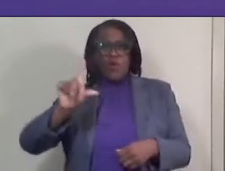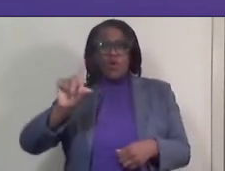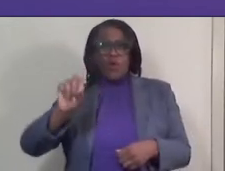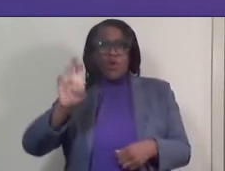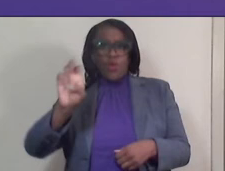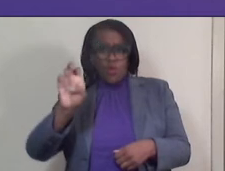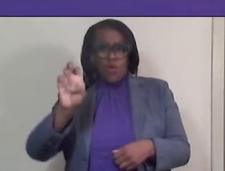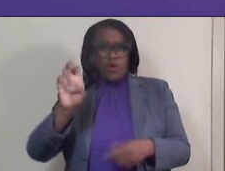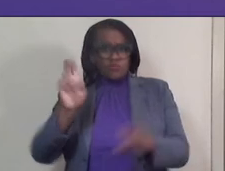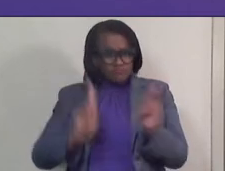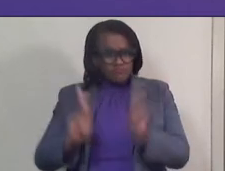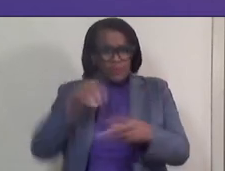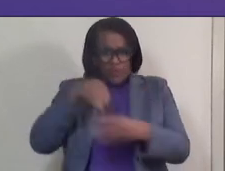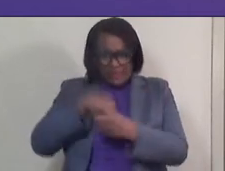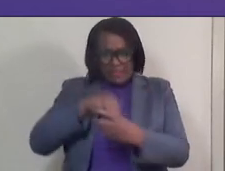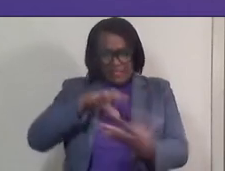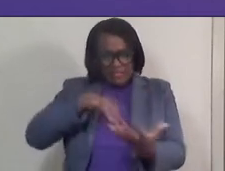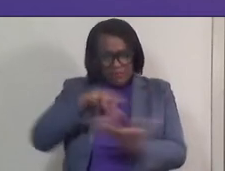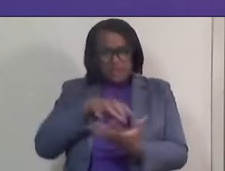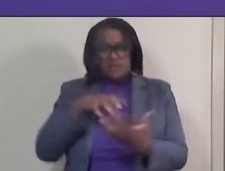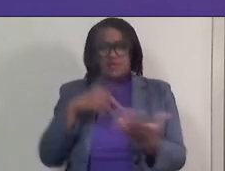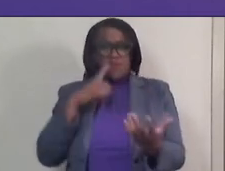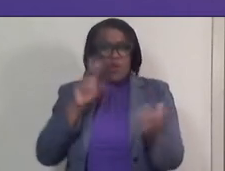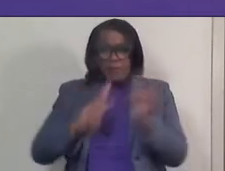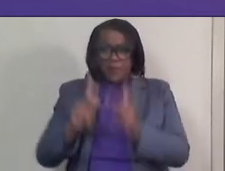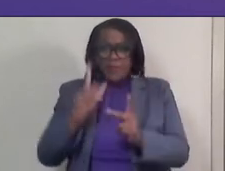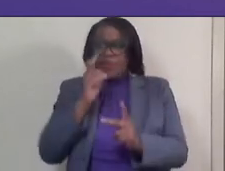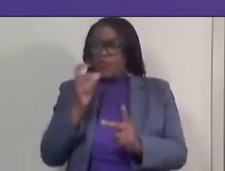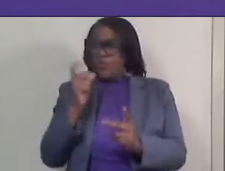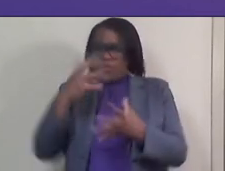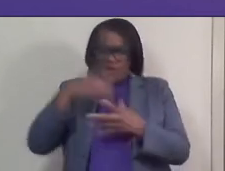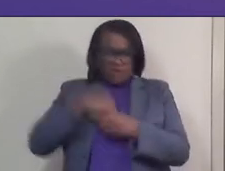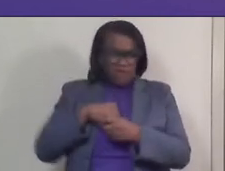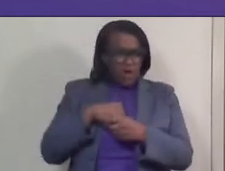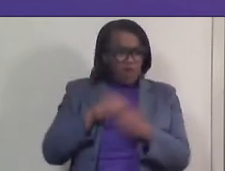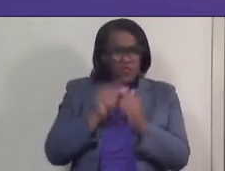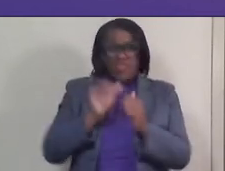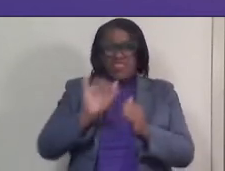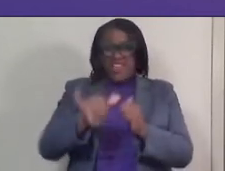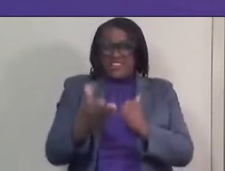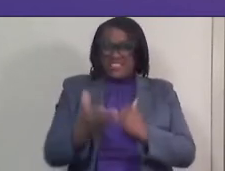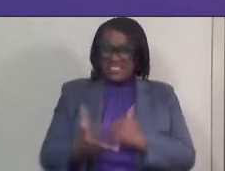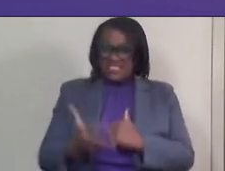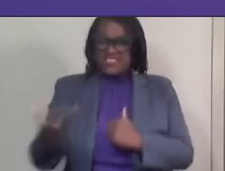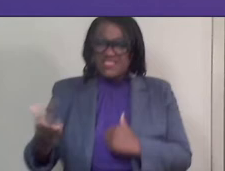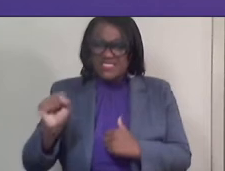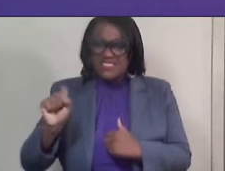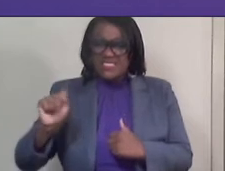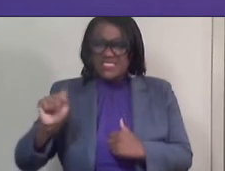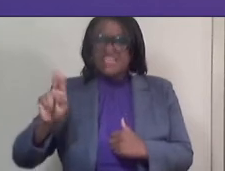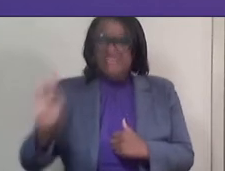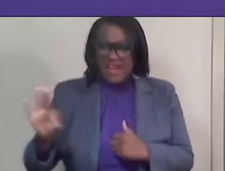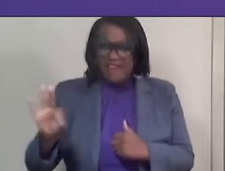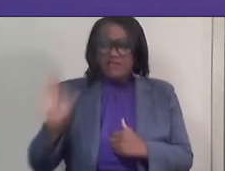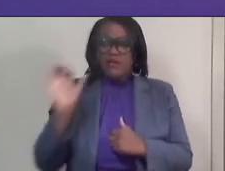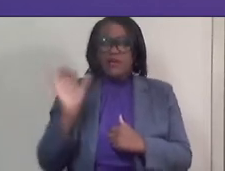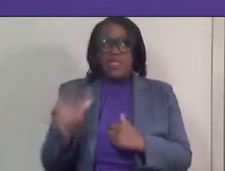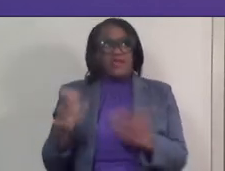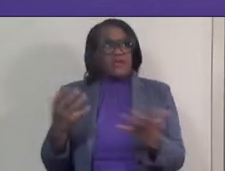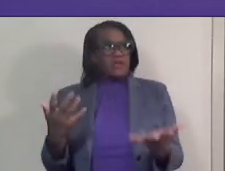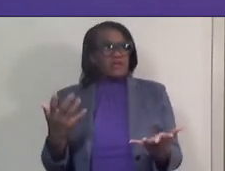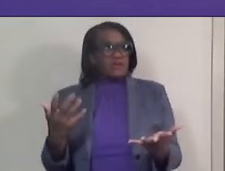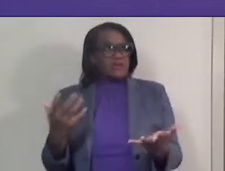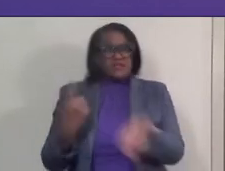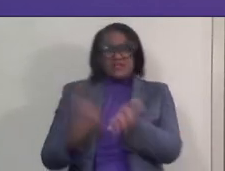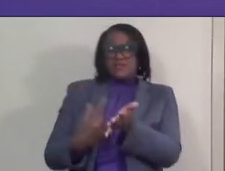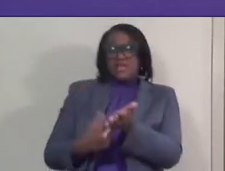work. Folklorists who deal with that stuff that was sometimes referred to